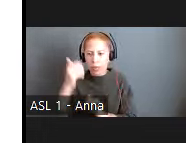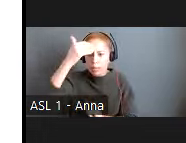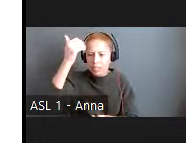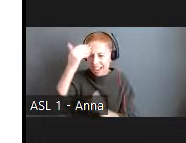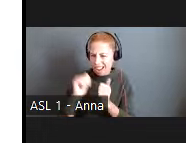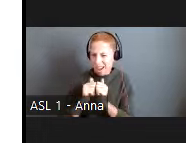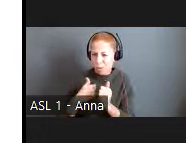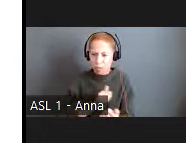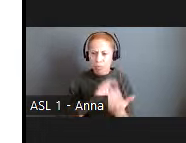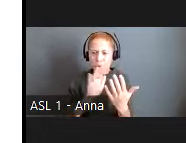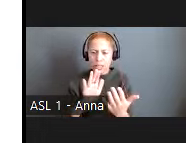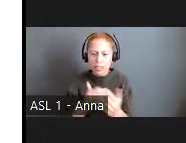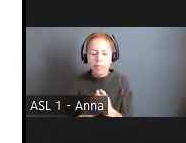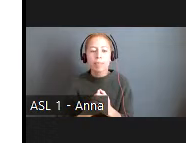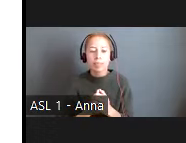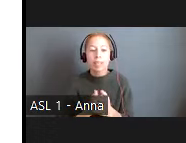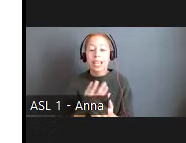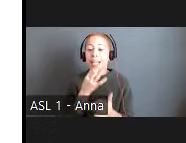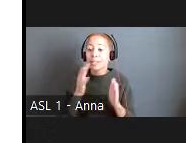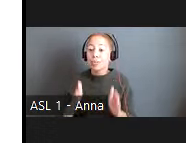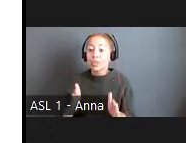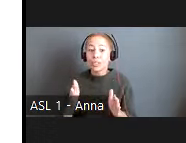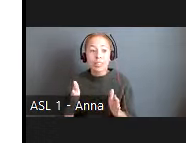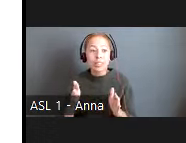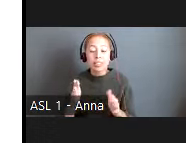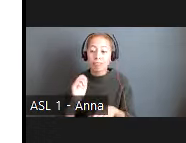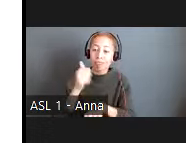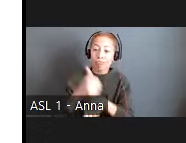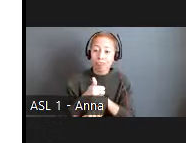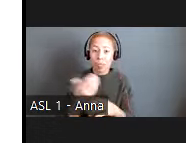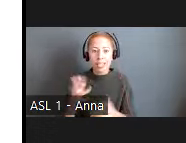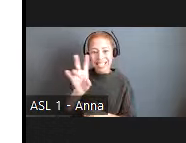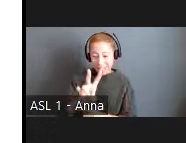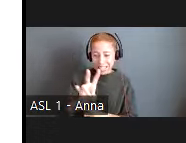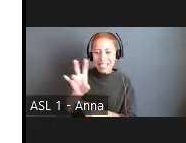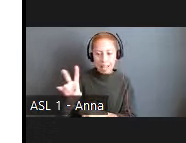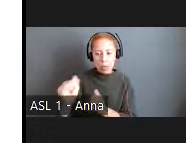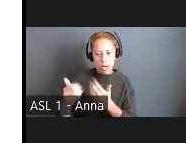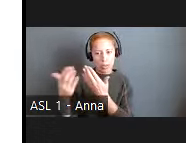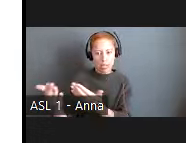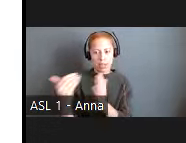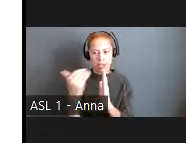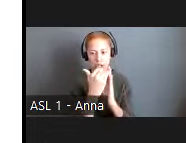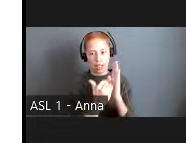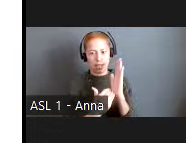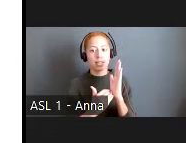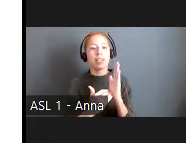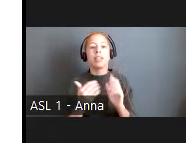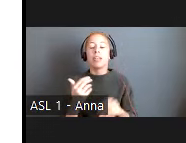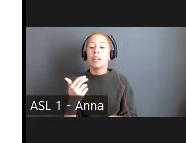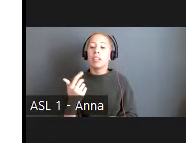And so what this group of experts came up with was 77 recommendations in 13 policy areas.